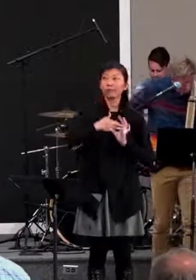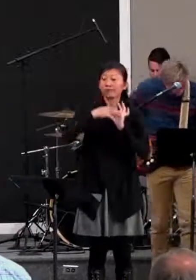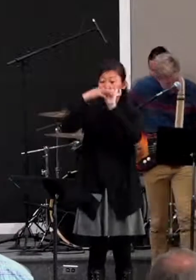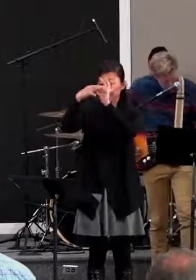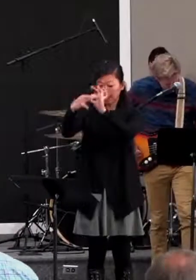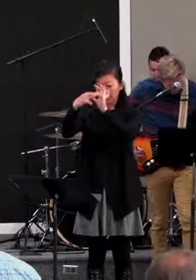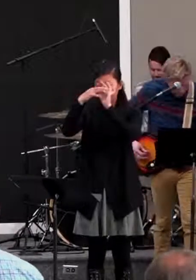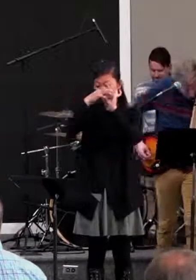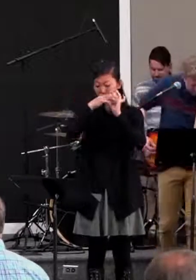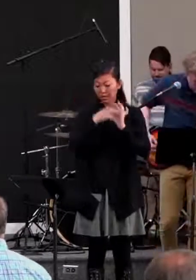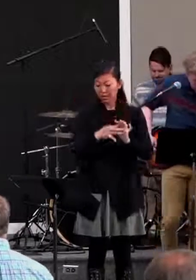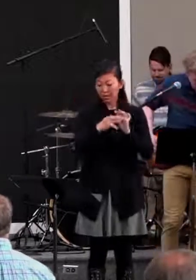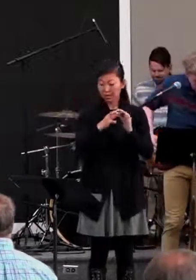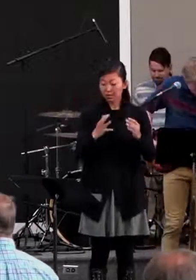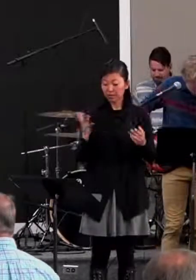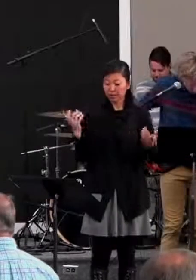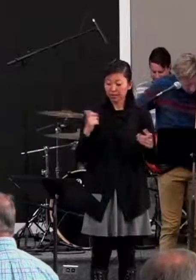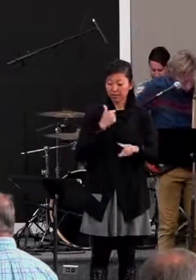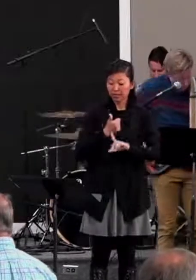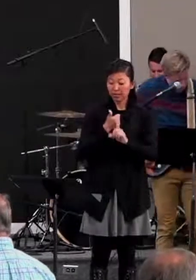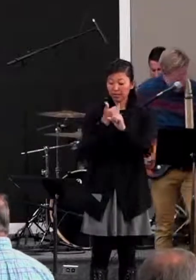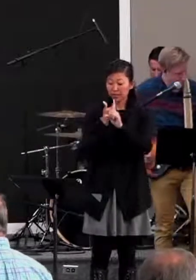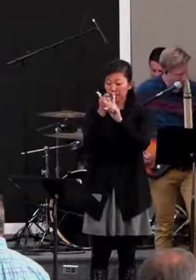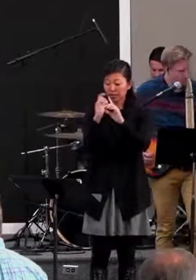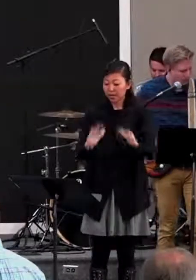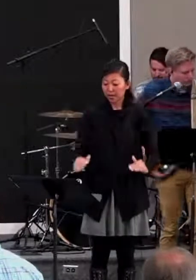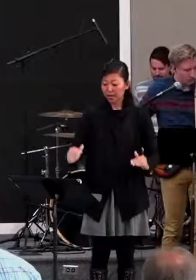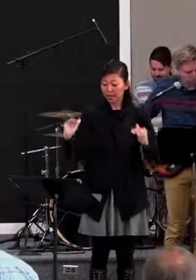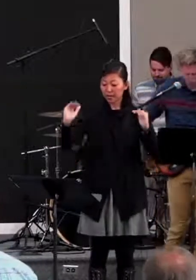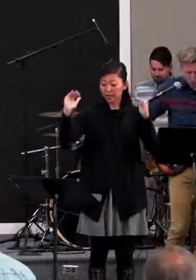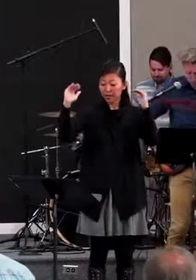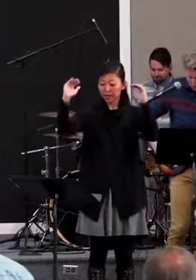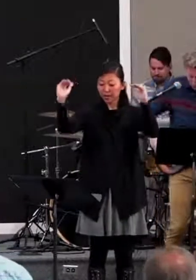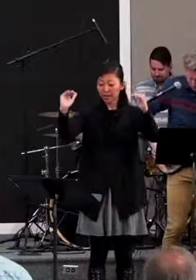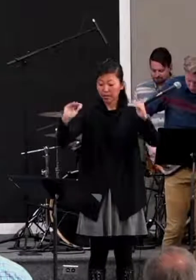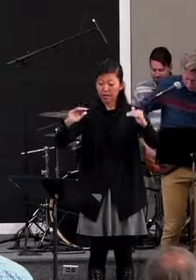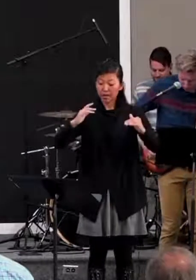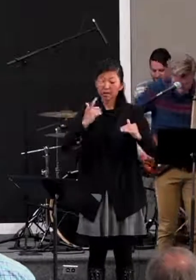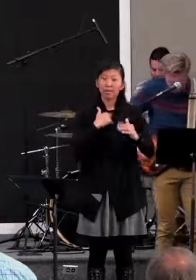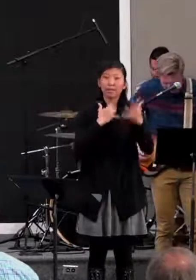You have raised me up so high above my